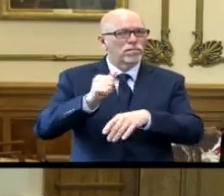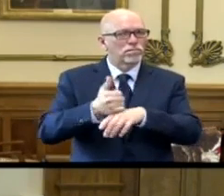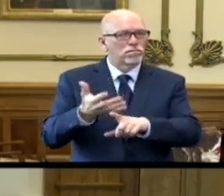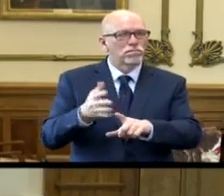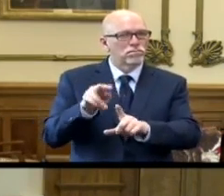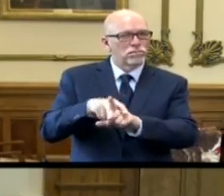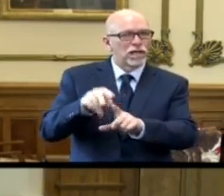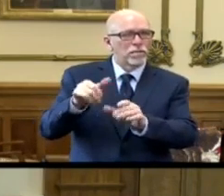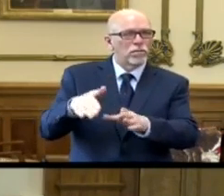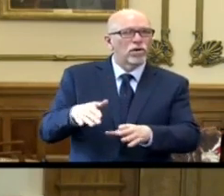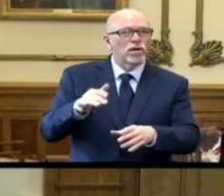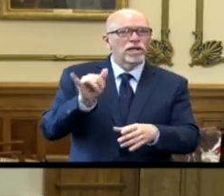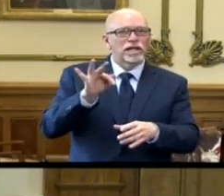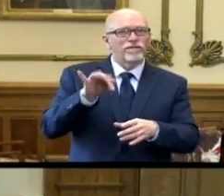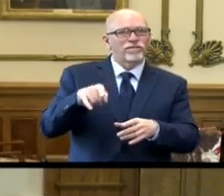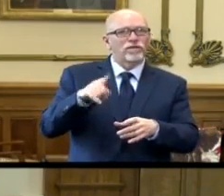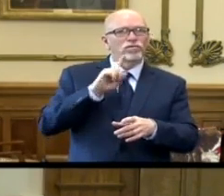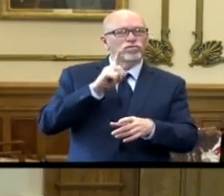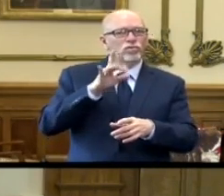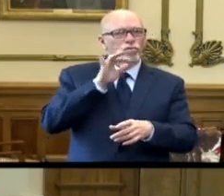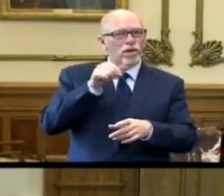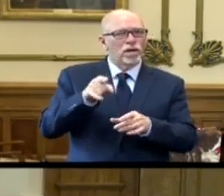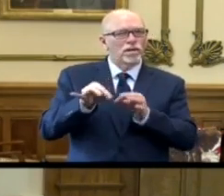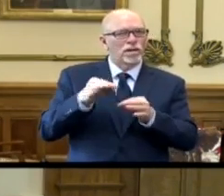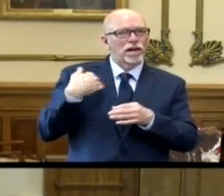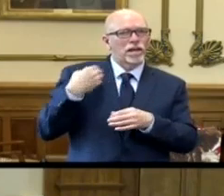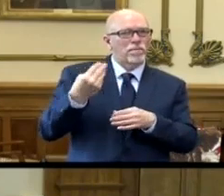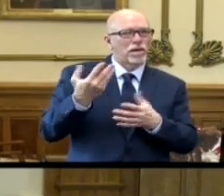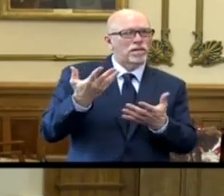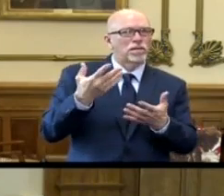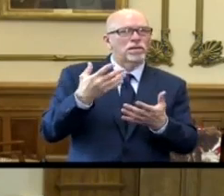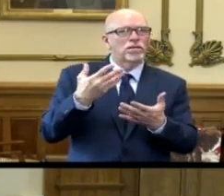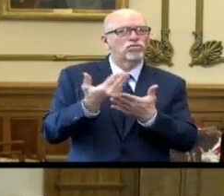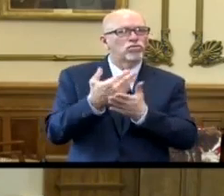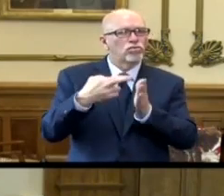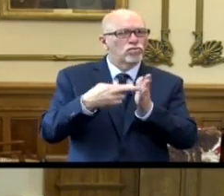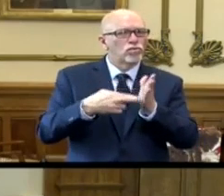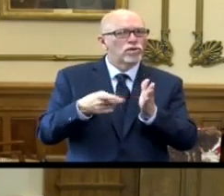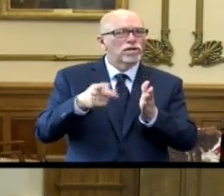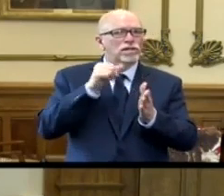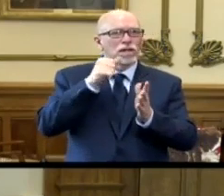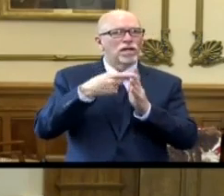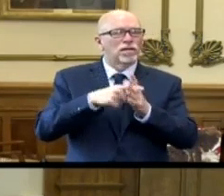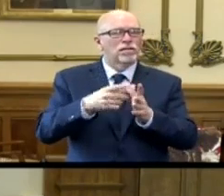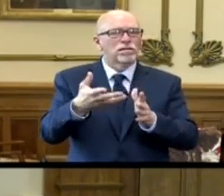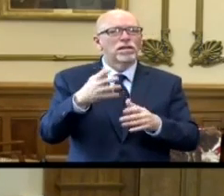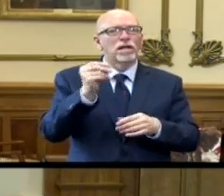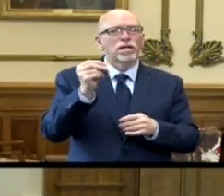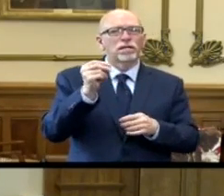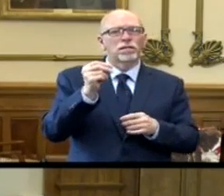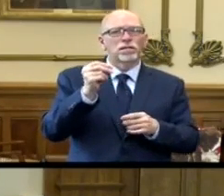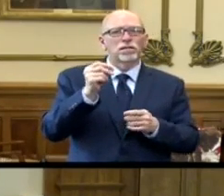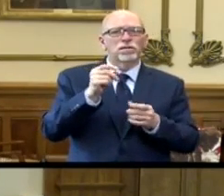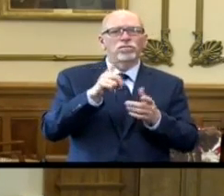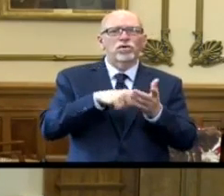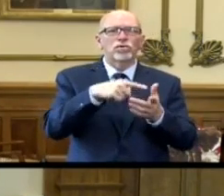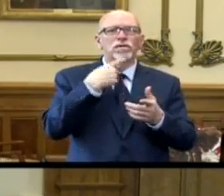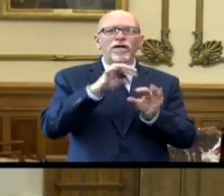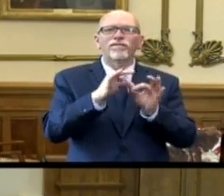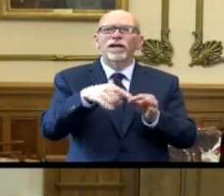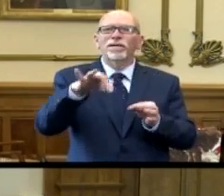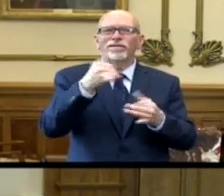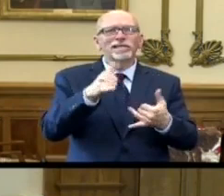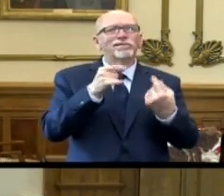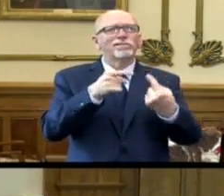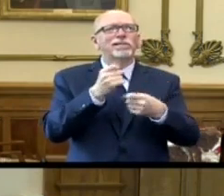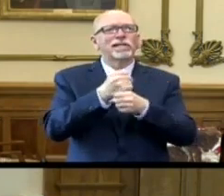If that's the case, how come it wasn't explained like Monday's announcement that the new rules might not go into effect? And what do you say to families that are still having